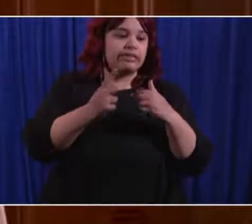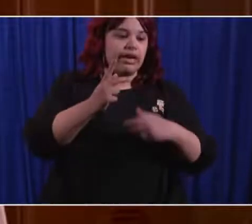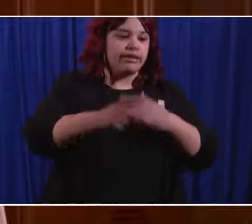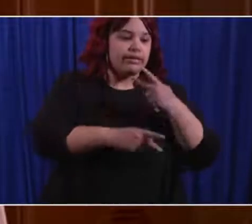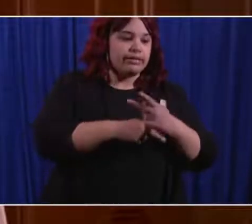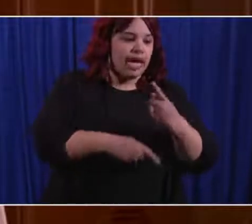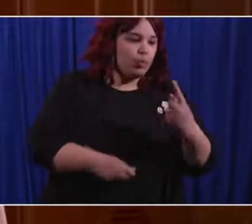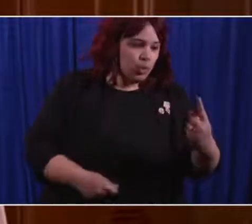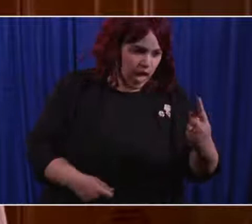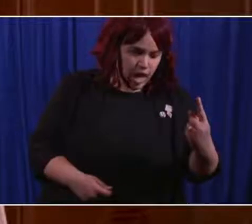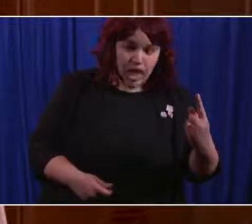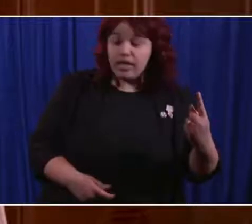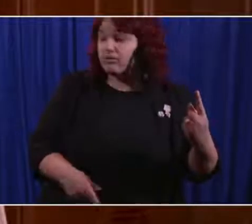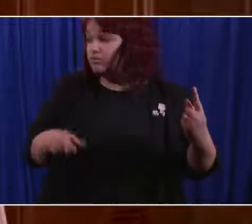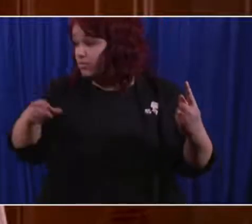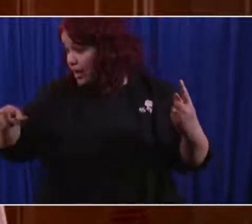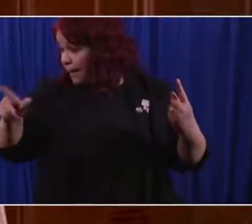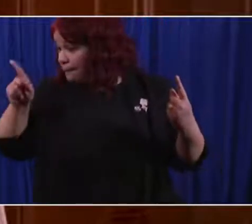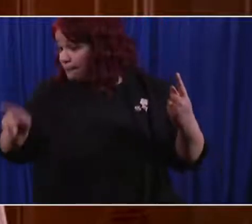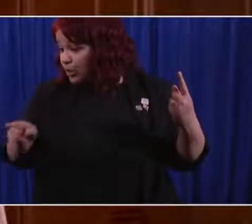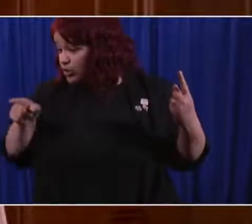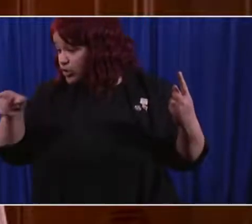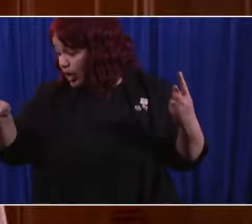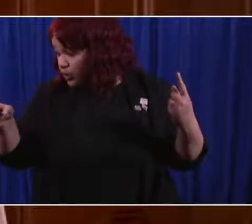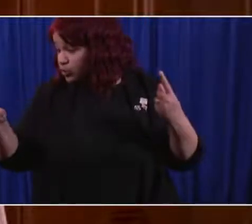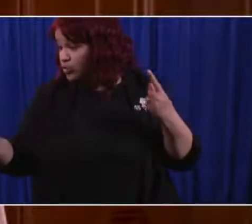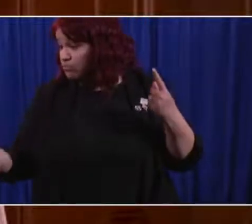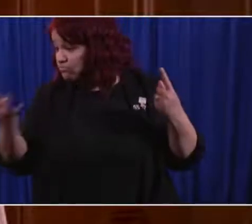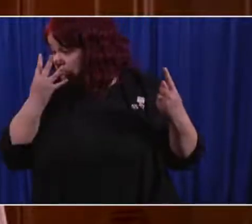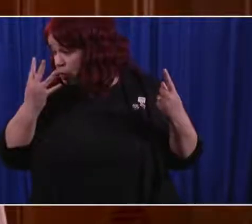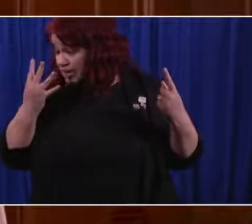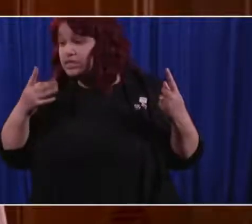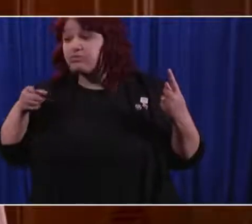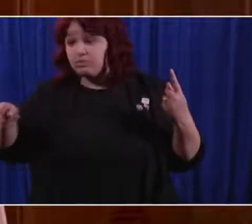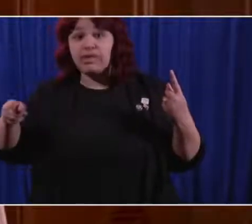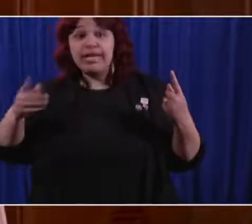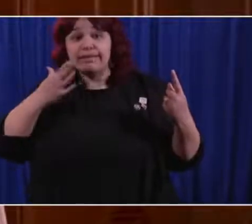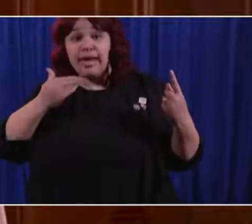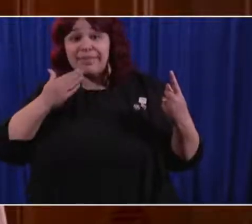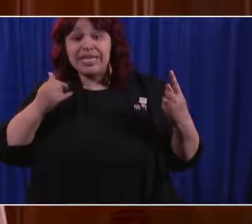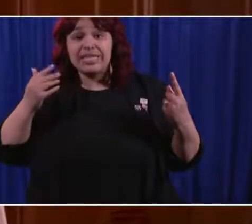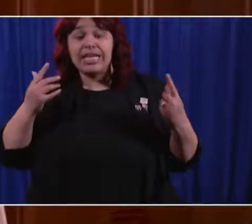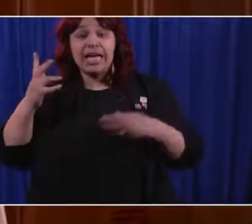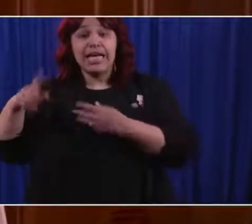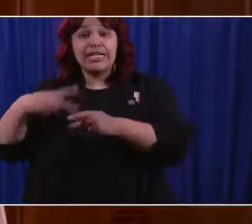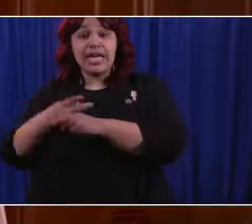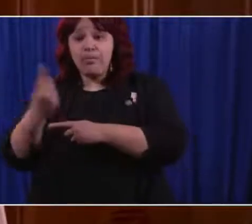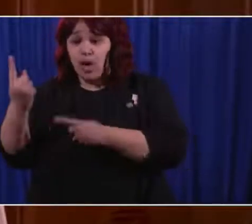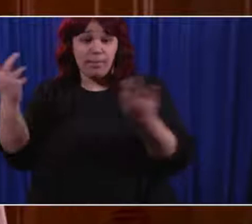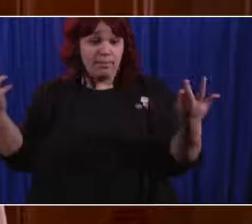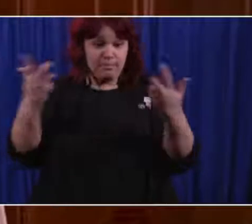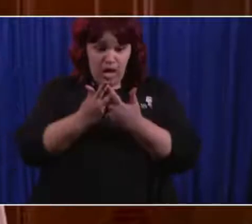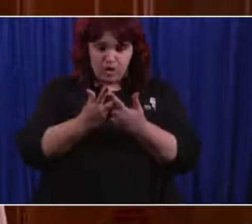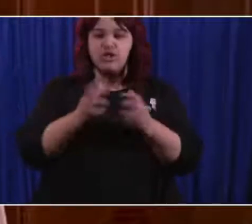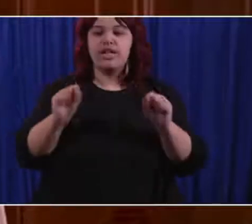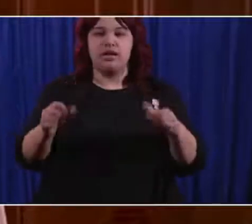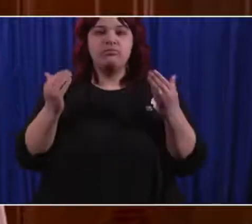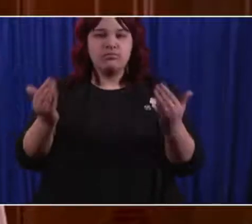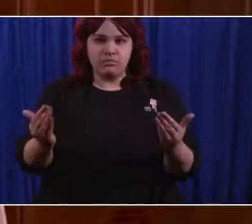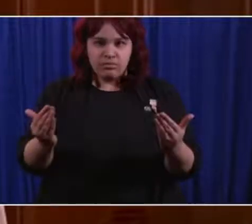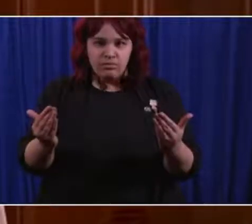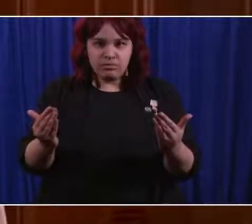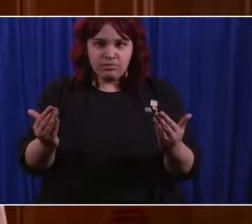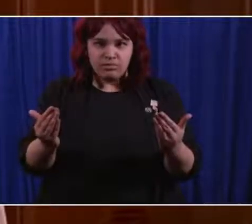80, we vaccinated everybody in the prison who was 80 and above. And yes, we do have people who are 80 and above in prison. When we